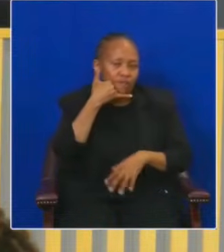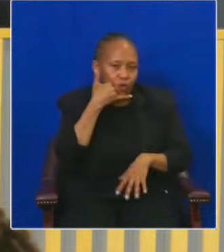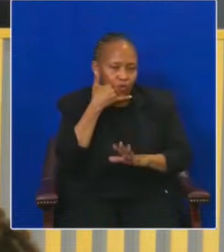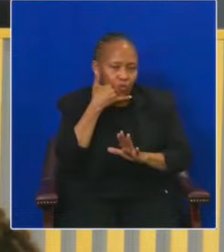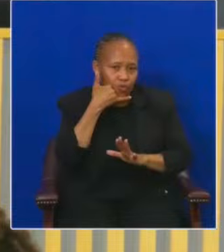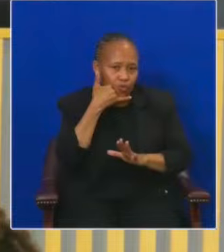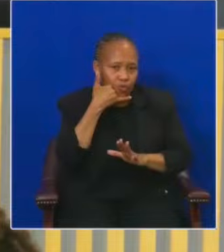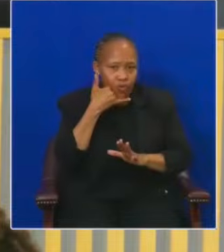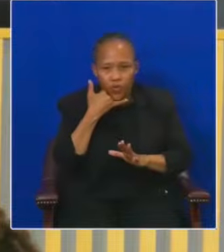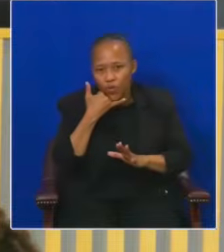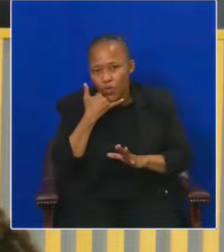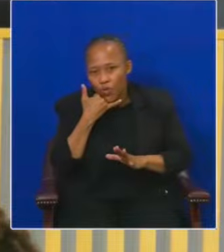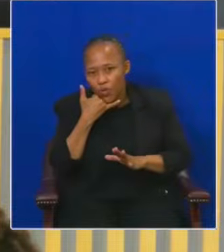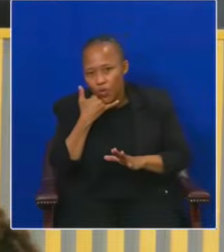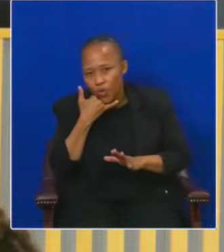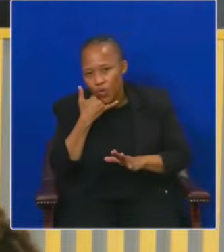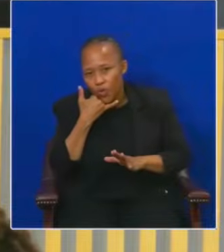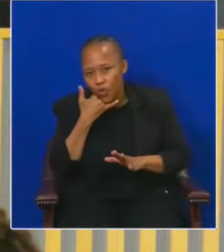2 burner phones,